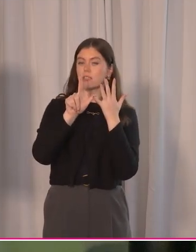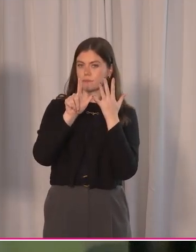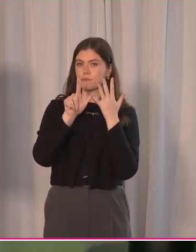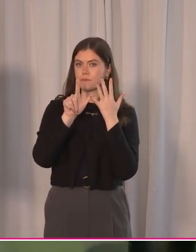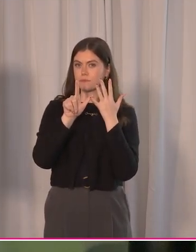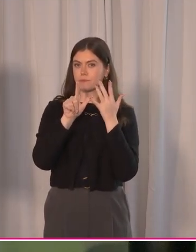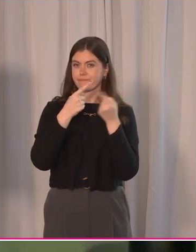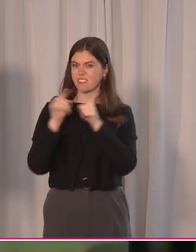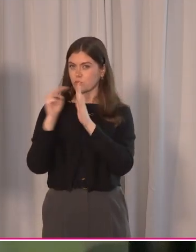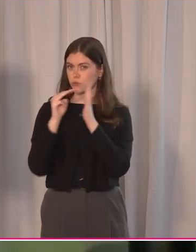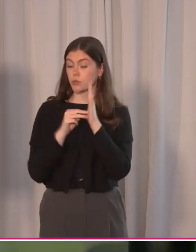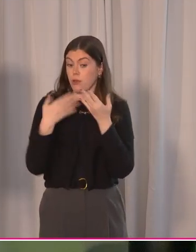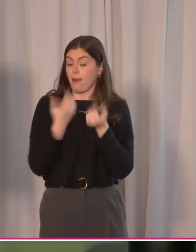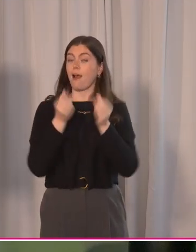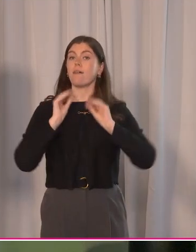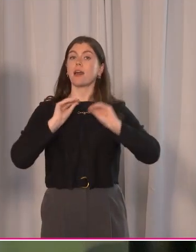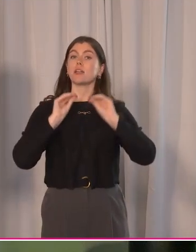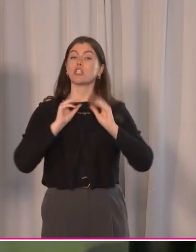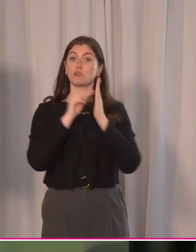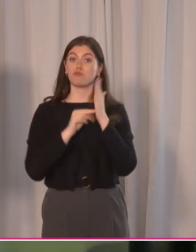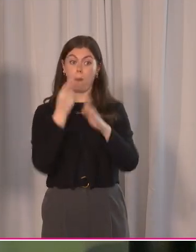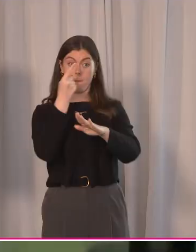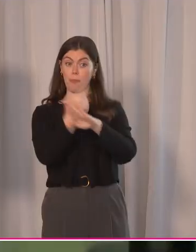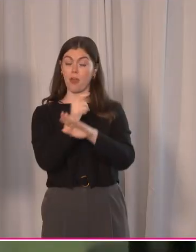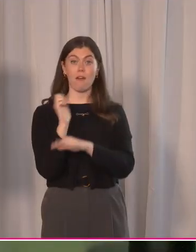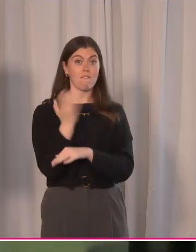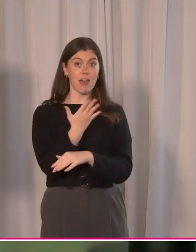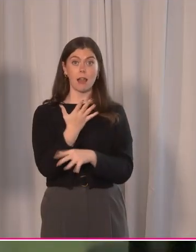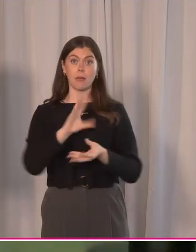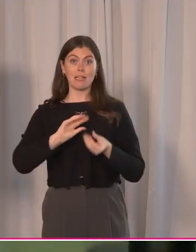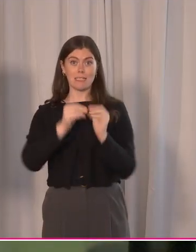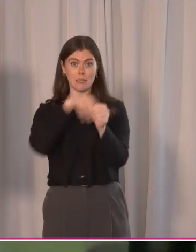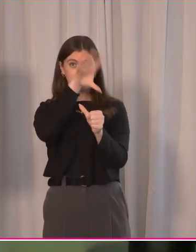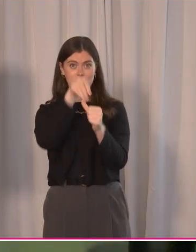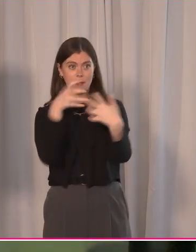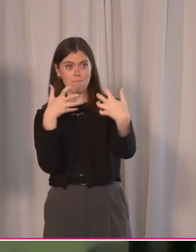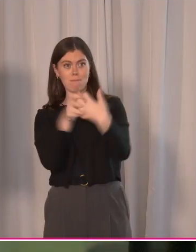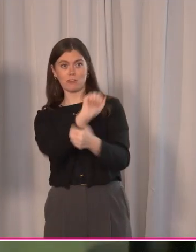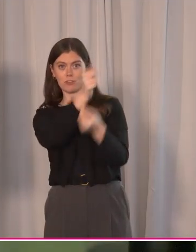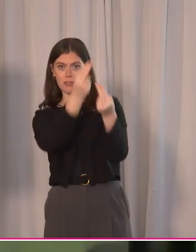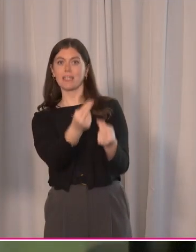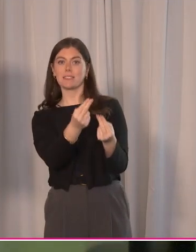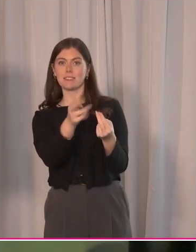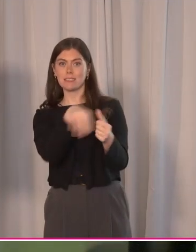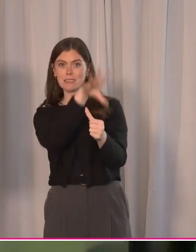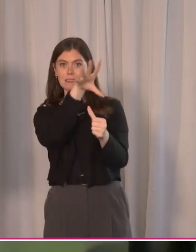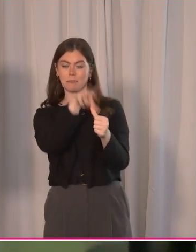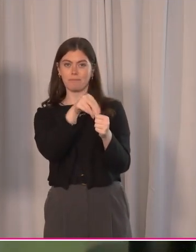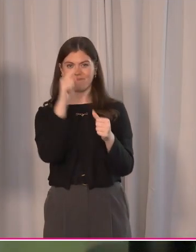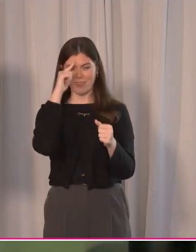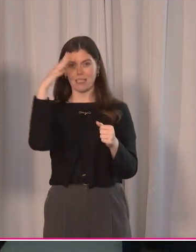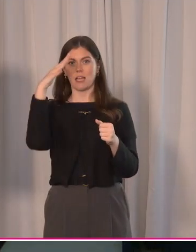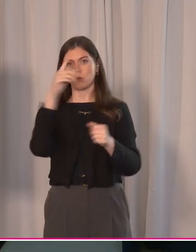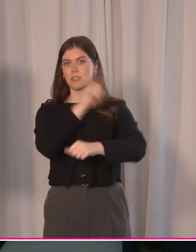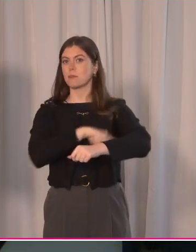And so there are education programs there available, designed specific for the needs of people with intellectual